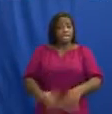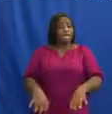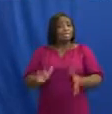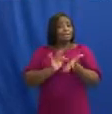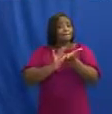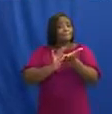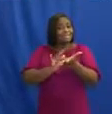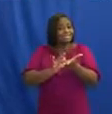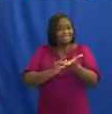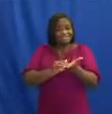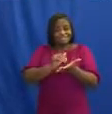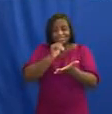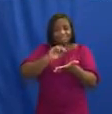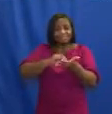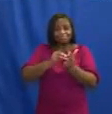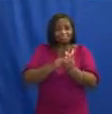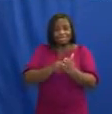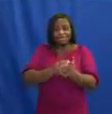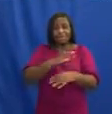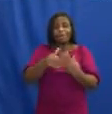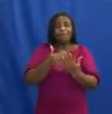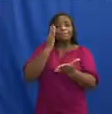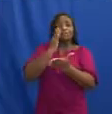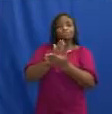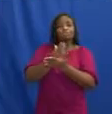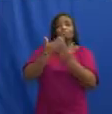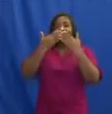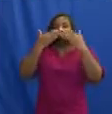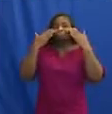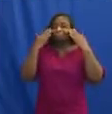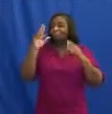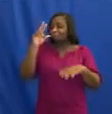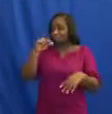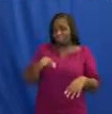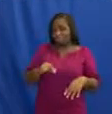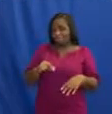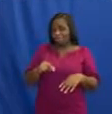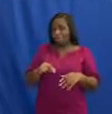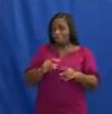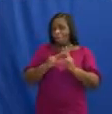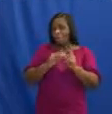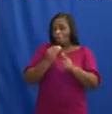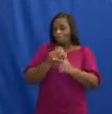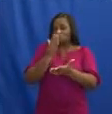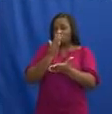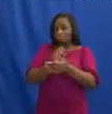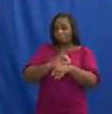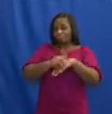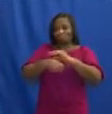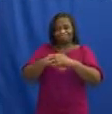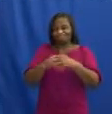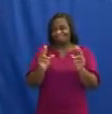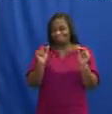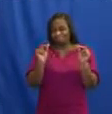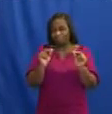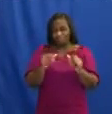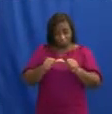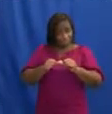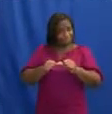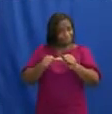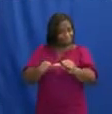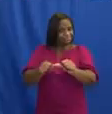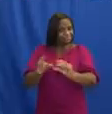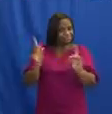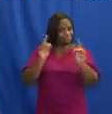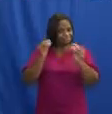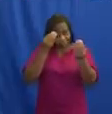abano enchire se yebegya mask no hye. Ana yebegya yensa hohoro. Yen kosum di